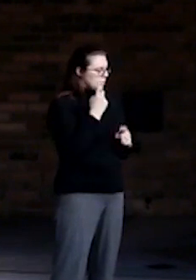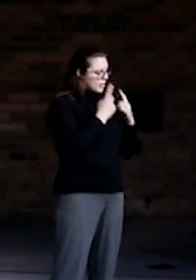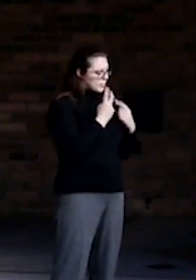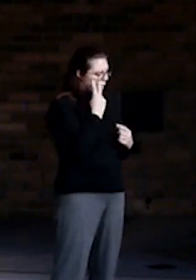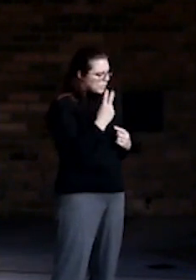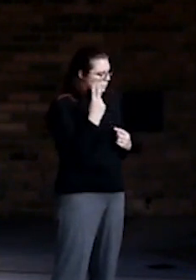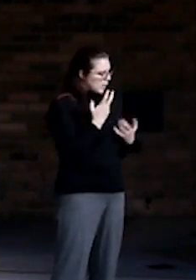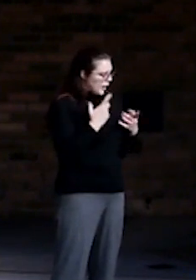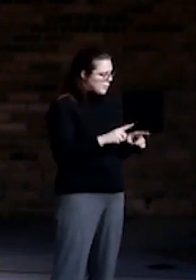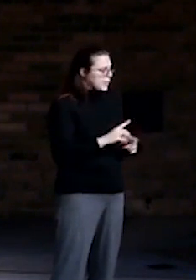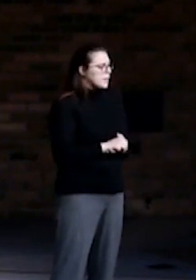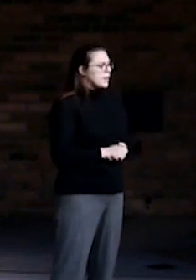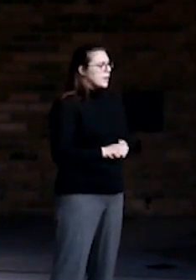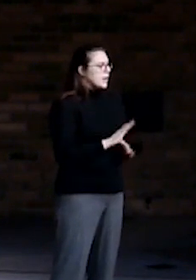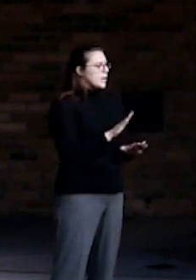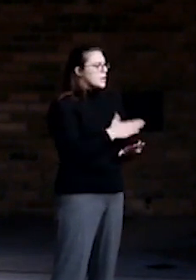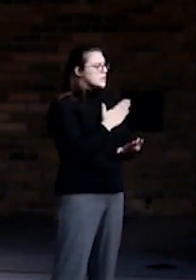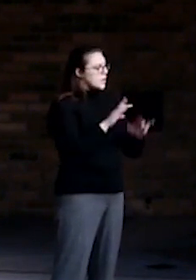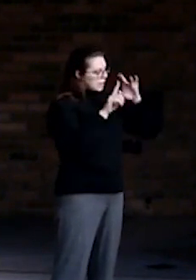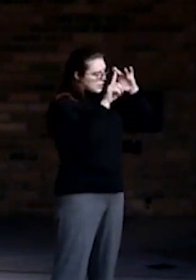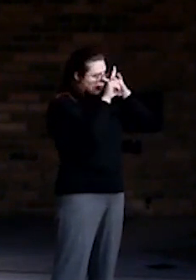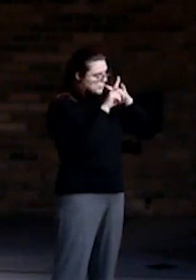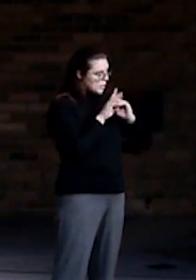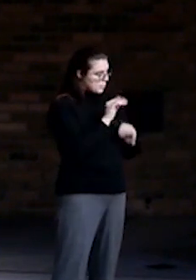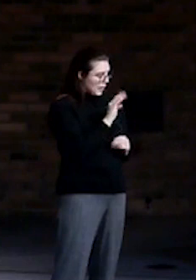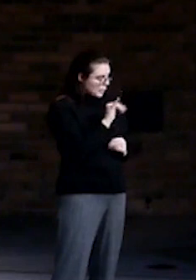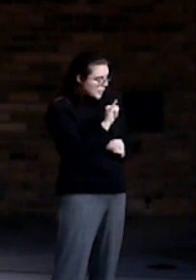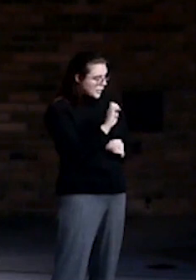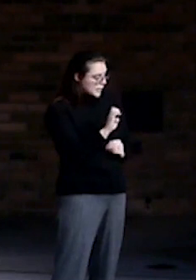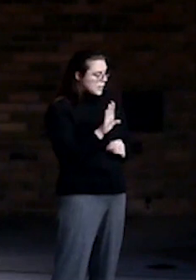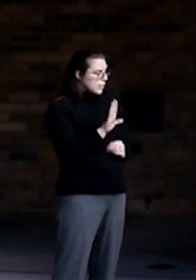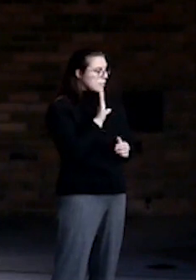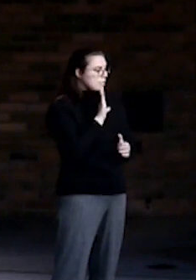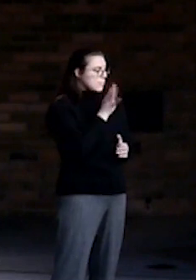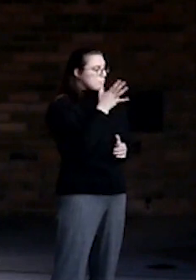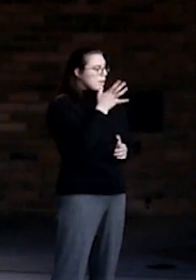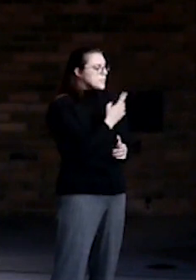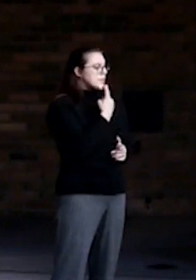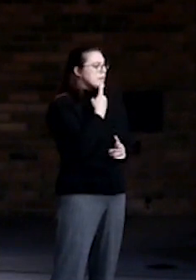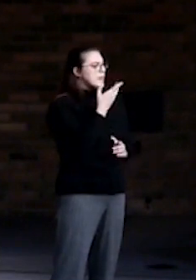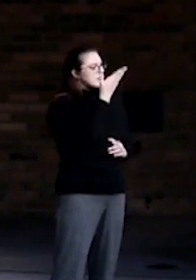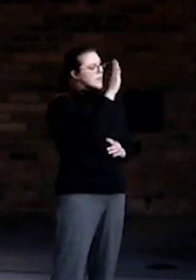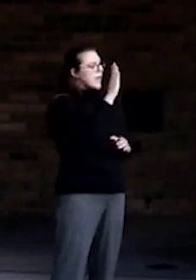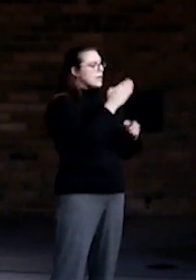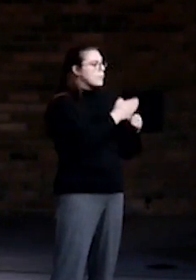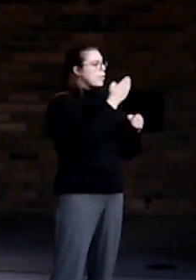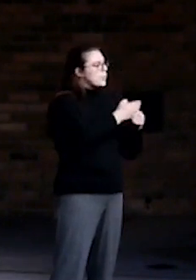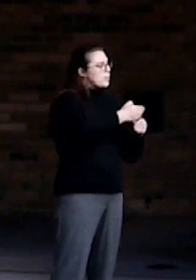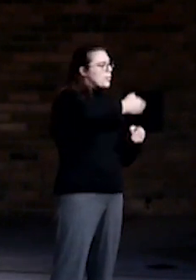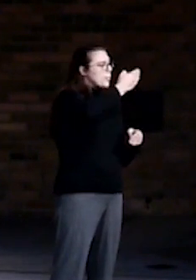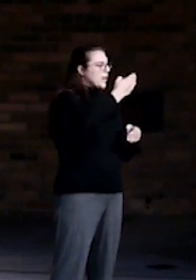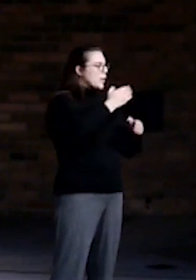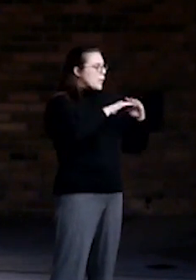earlier. And a song came that her and her mom sang. God's gonna open up the windows of heaven